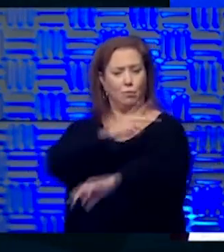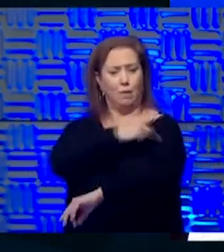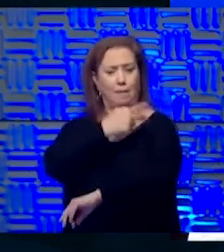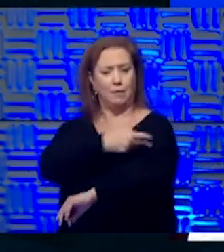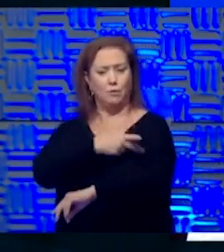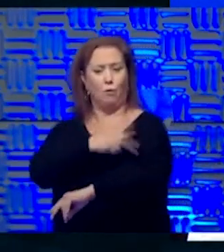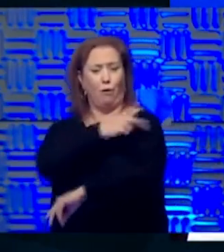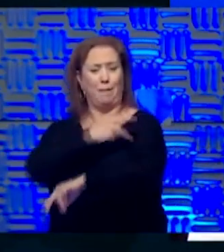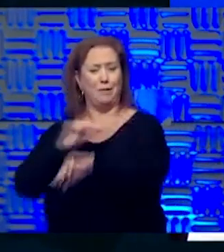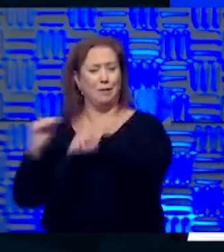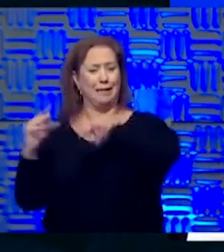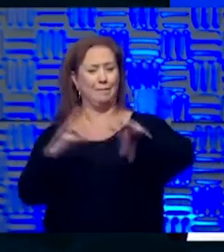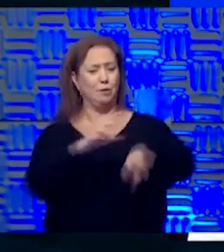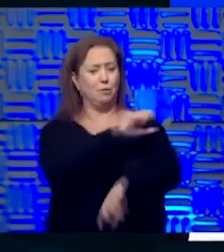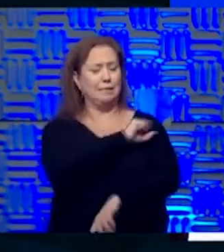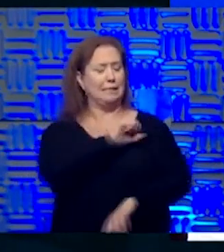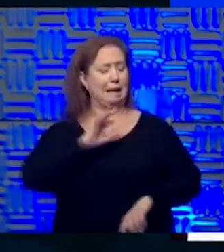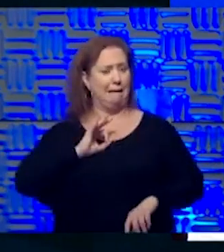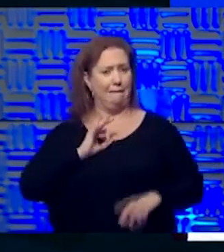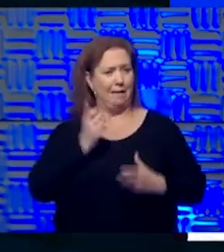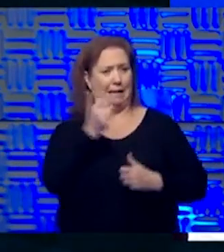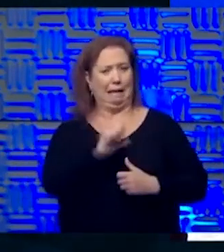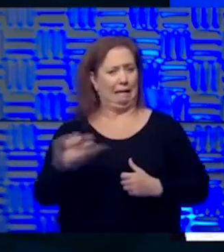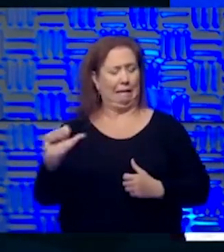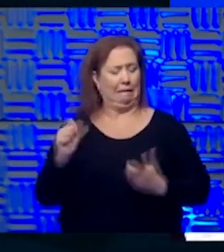in either direction of COVID-19?